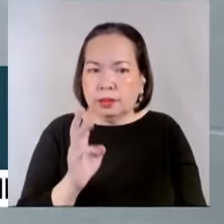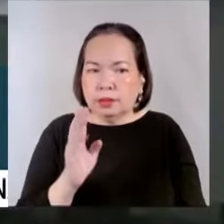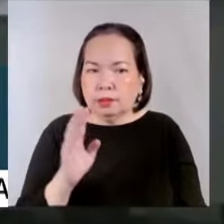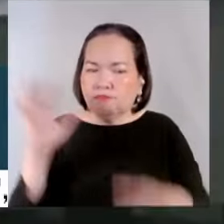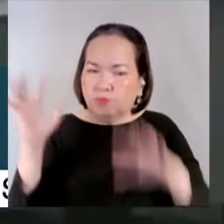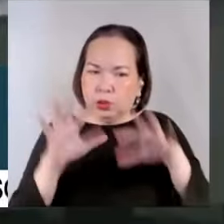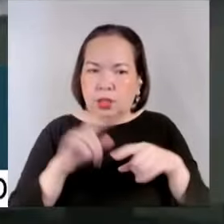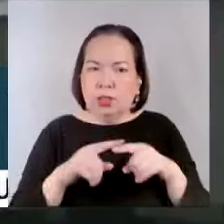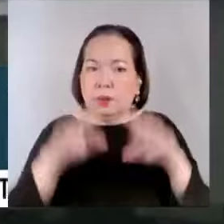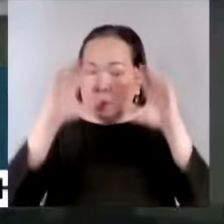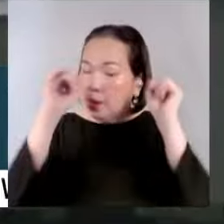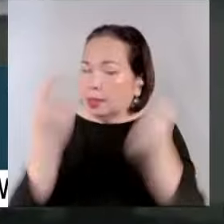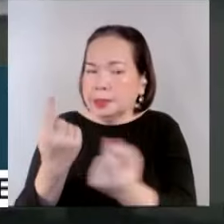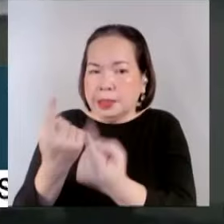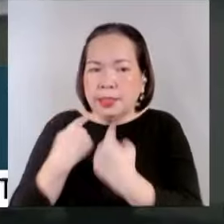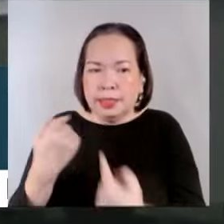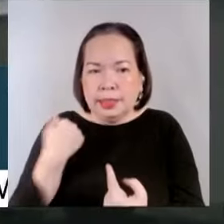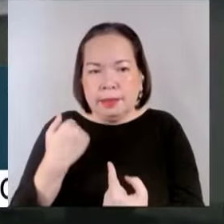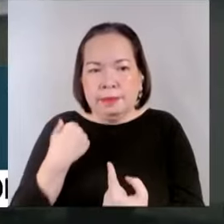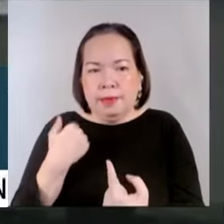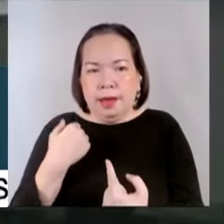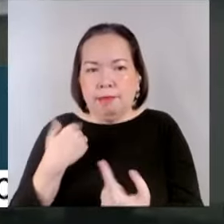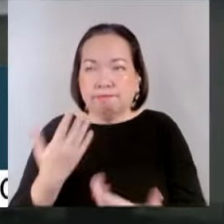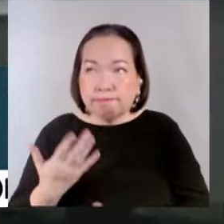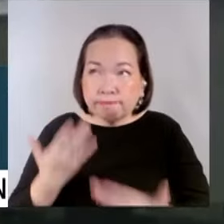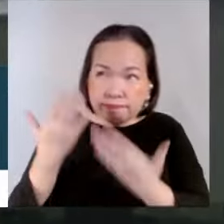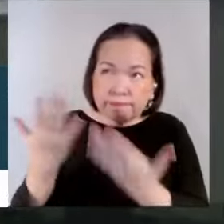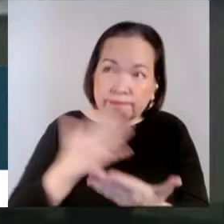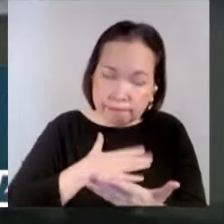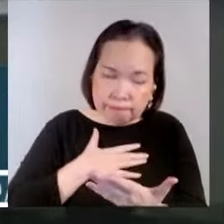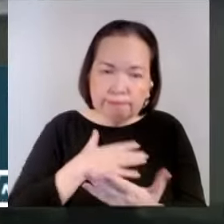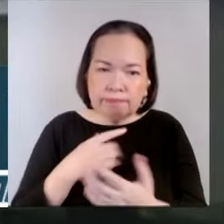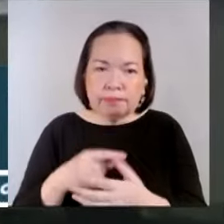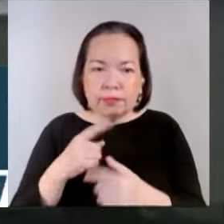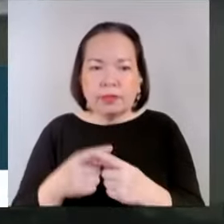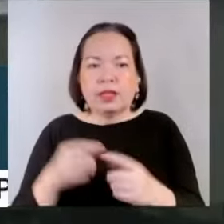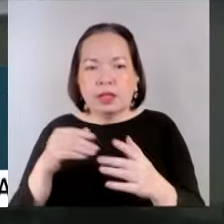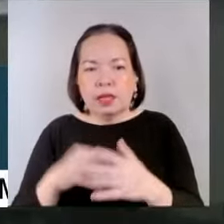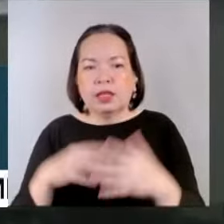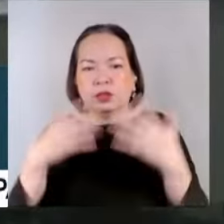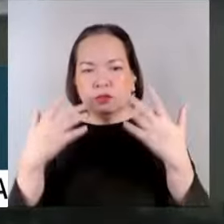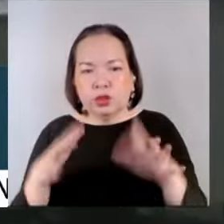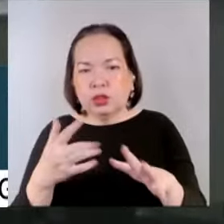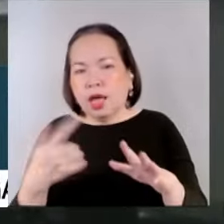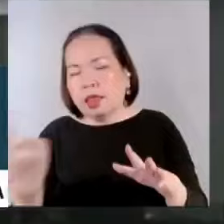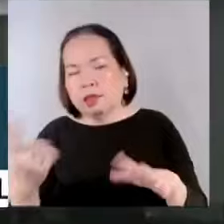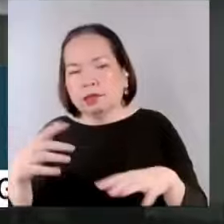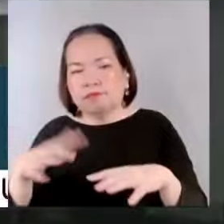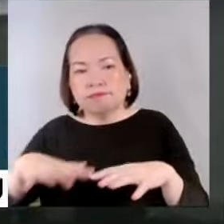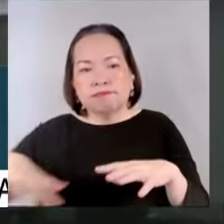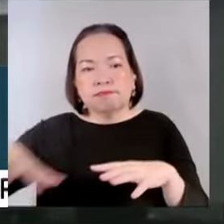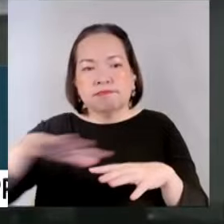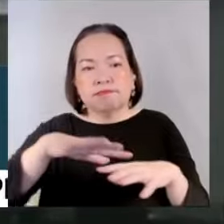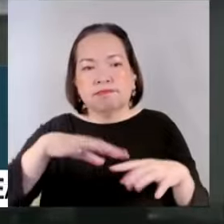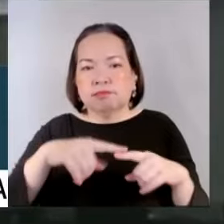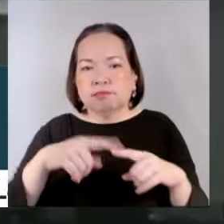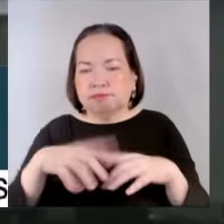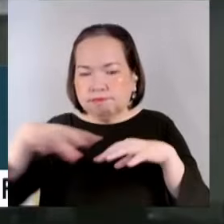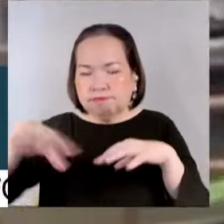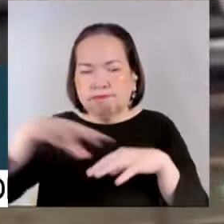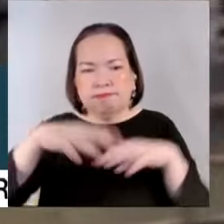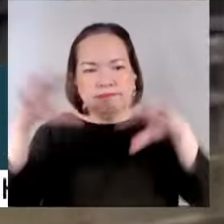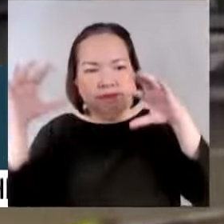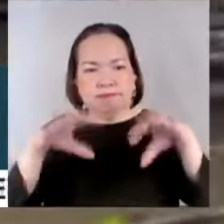to respond to the recommendation. A state of calamity is being declared in areas badly hit by disasters where